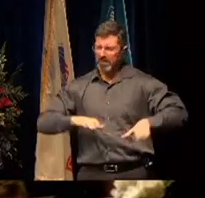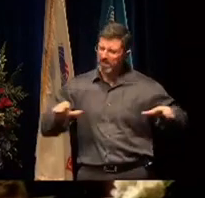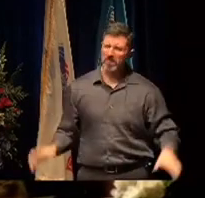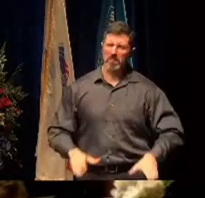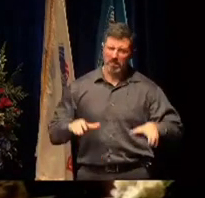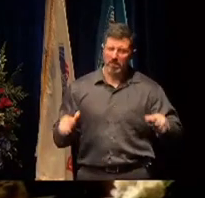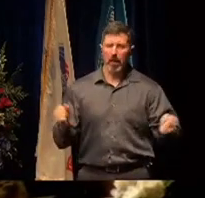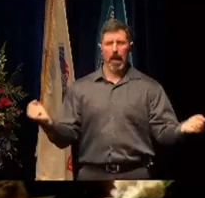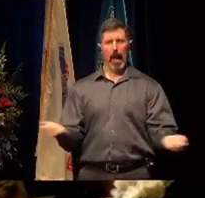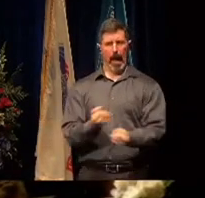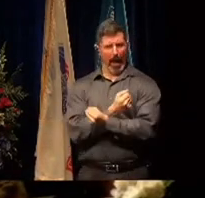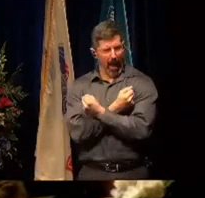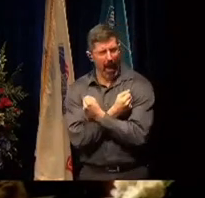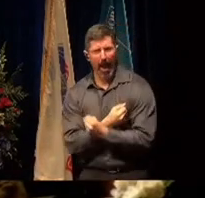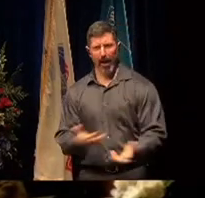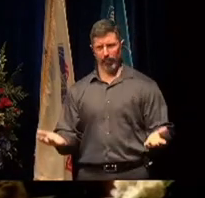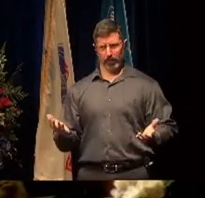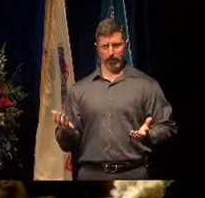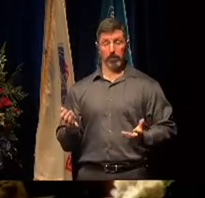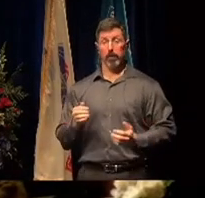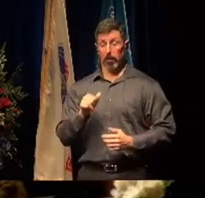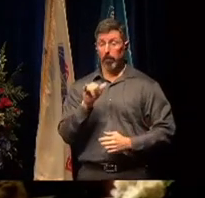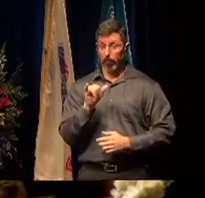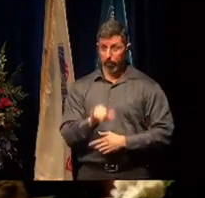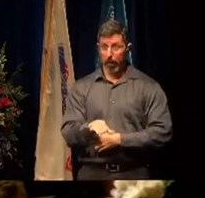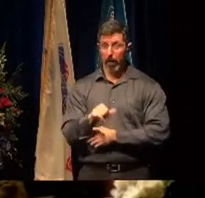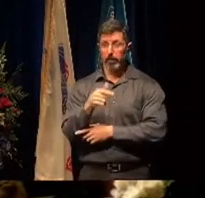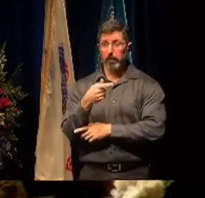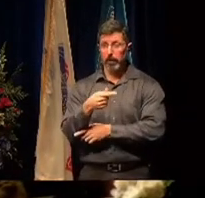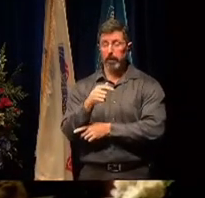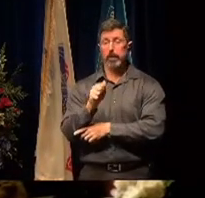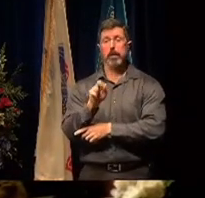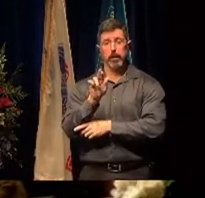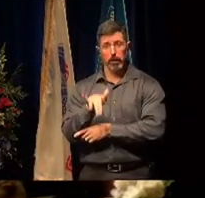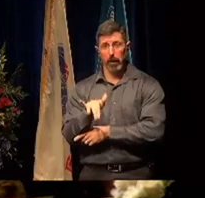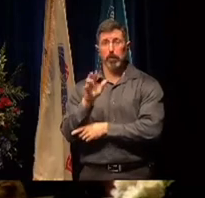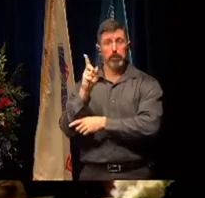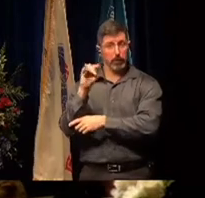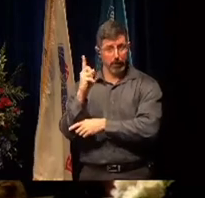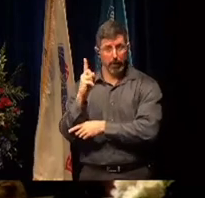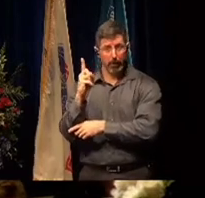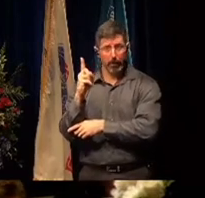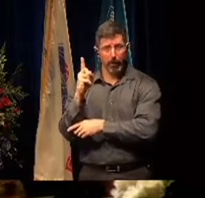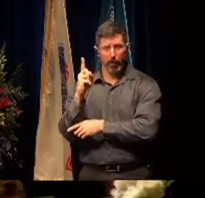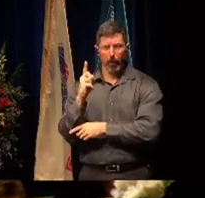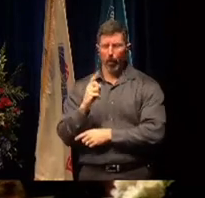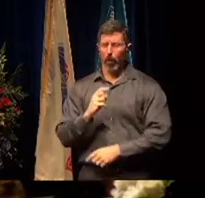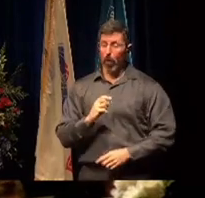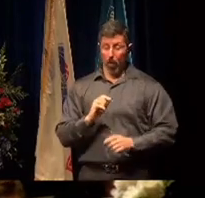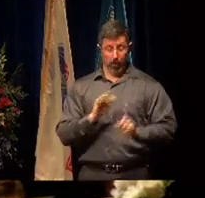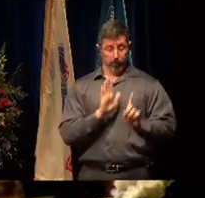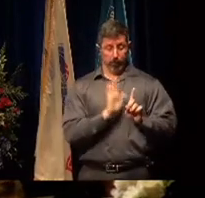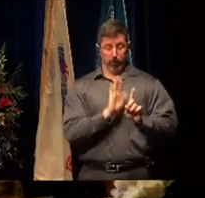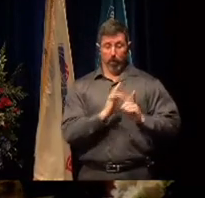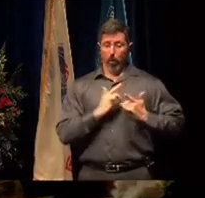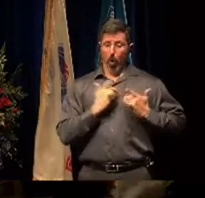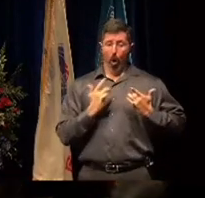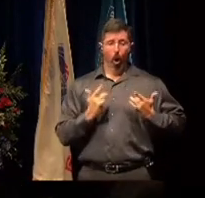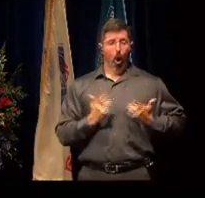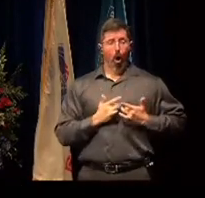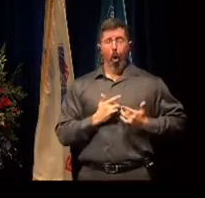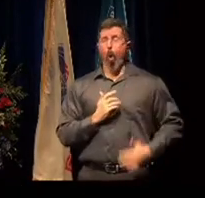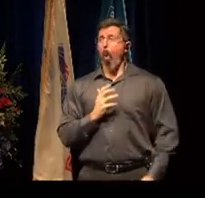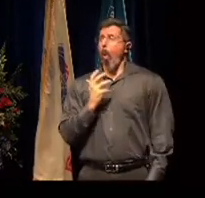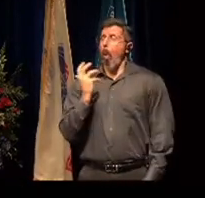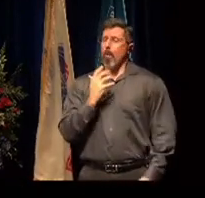measure. And this is what Gary experienced, but to an extraordinary degree. He had a heart so big and a love so